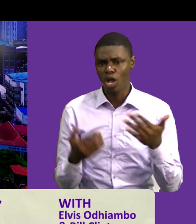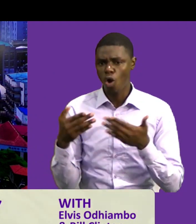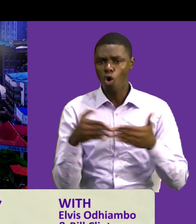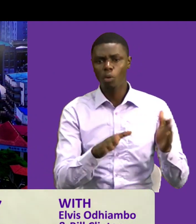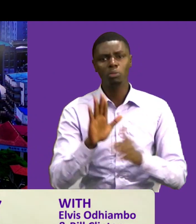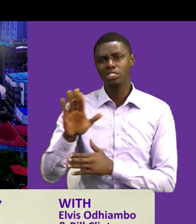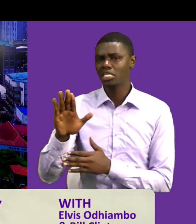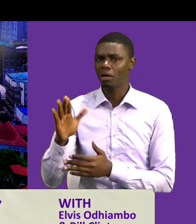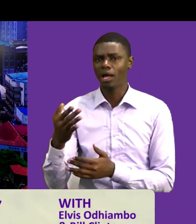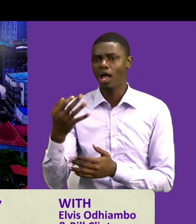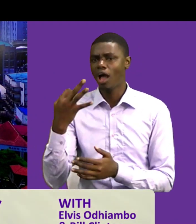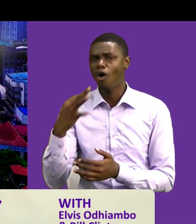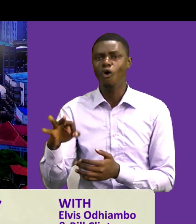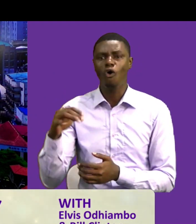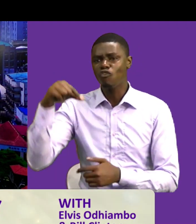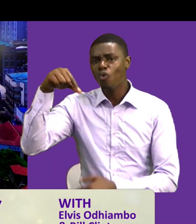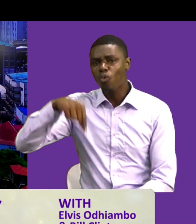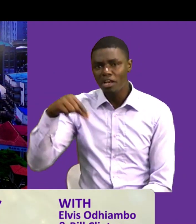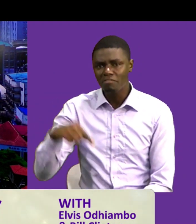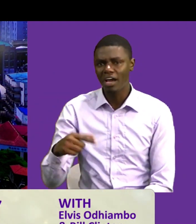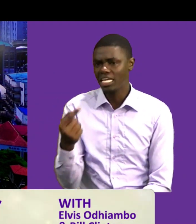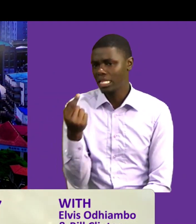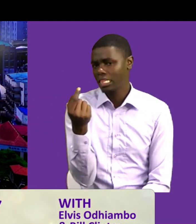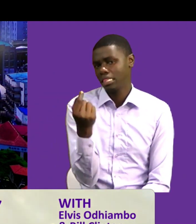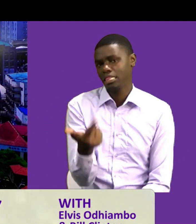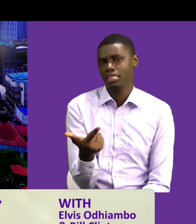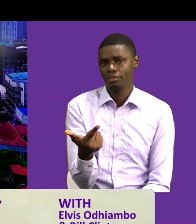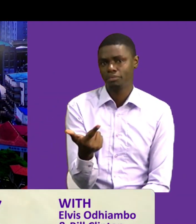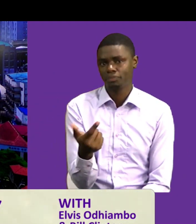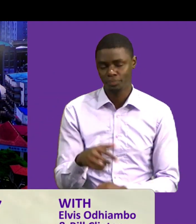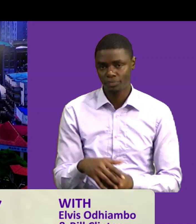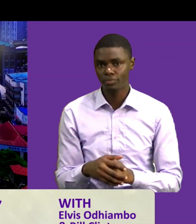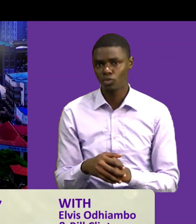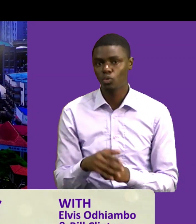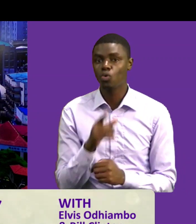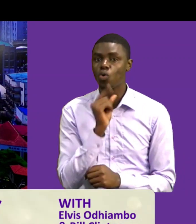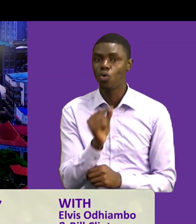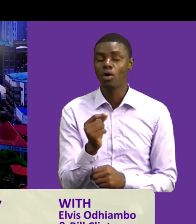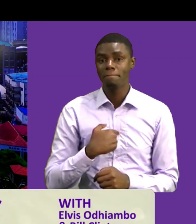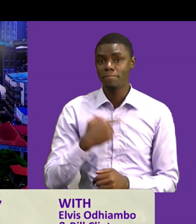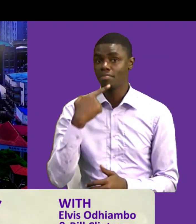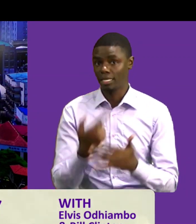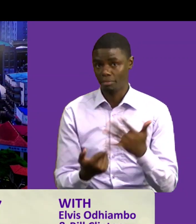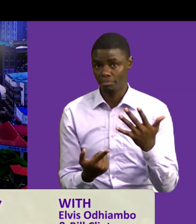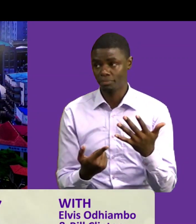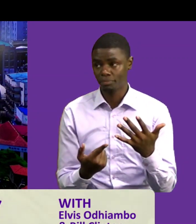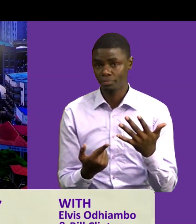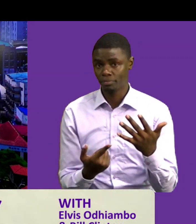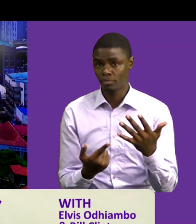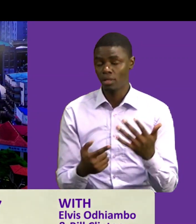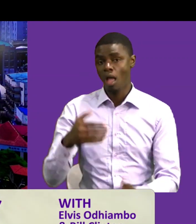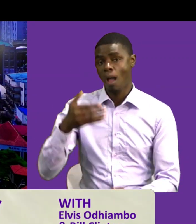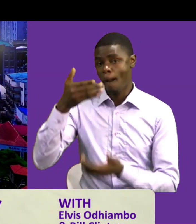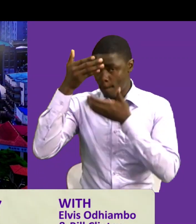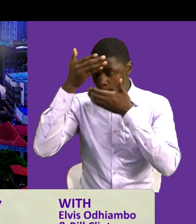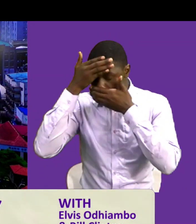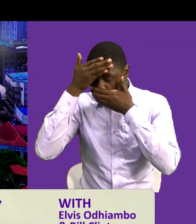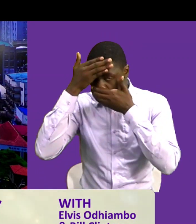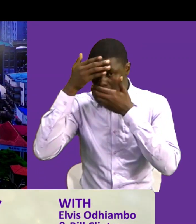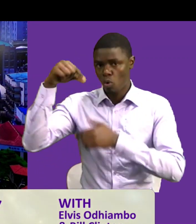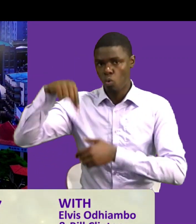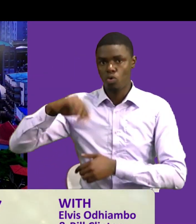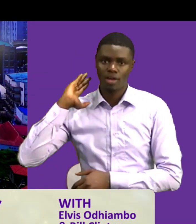chances again of qualifying are so minimal. So I will say Morocco